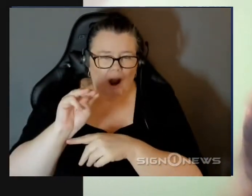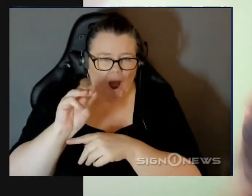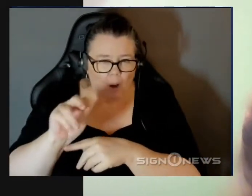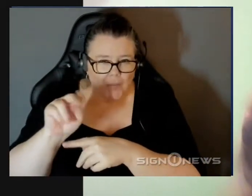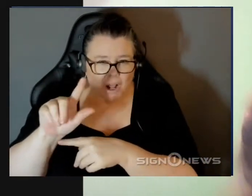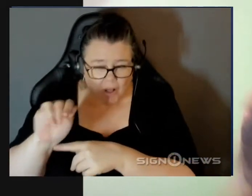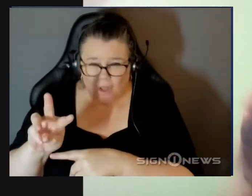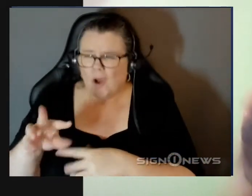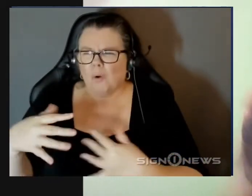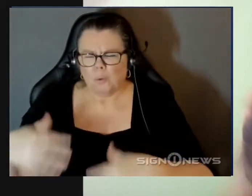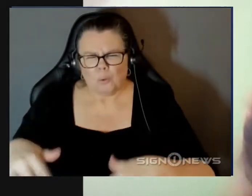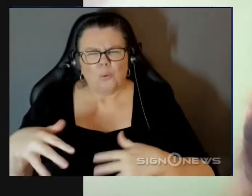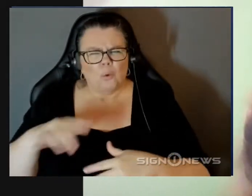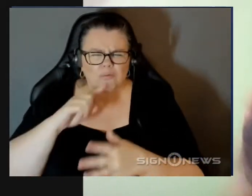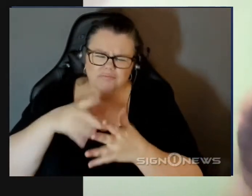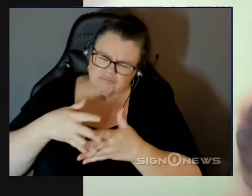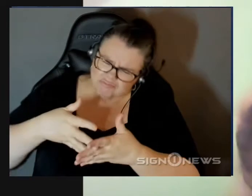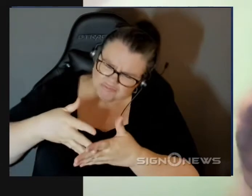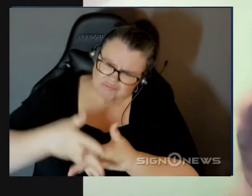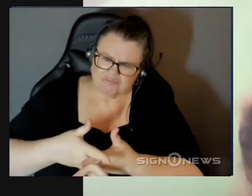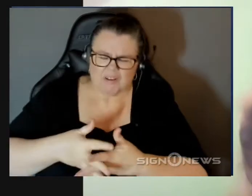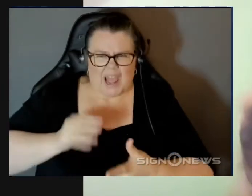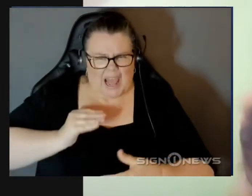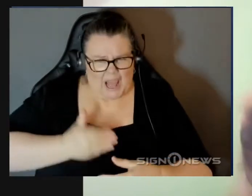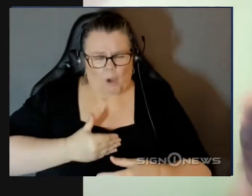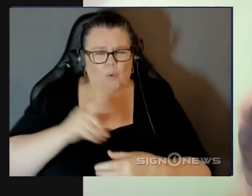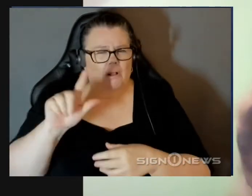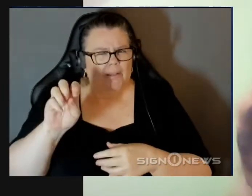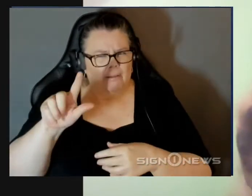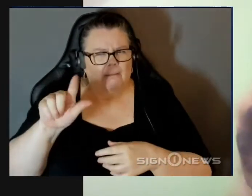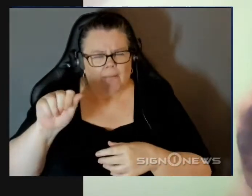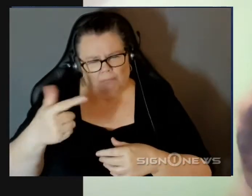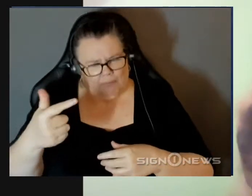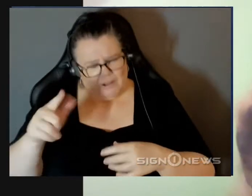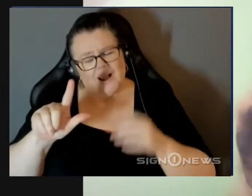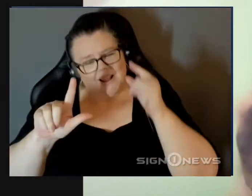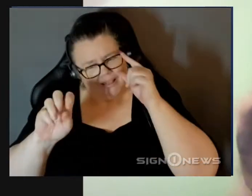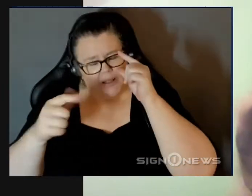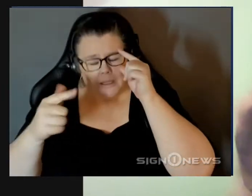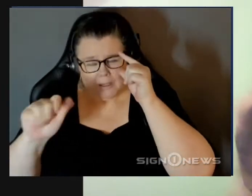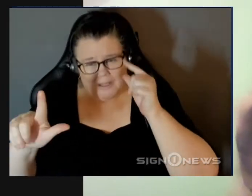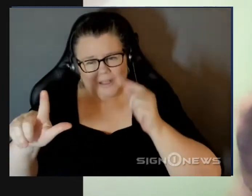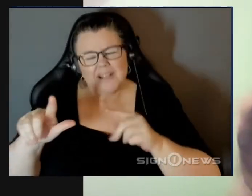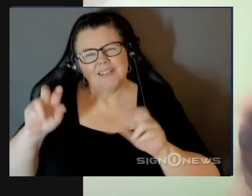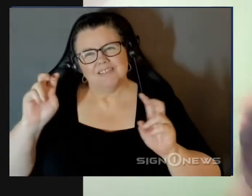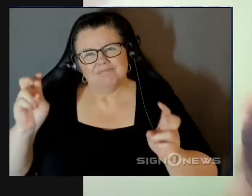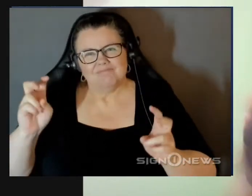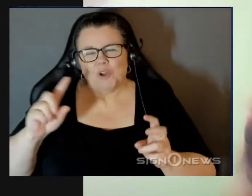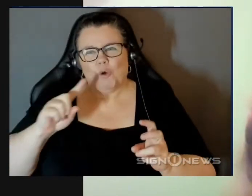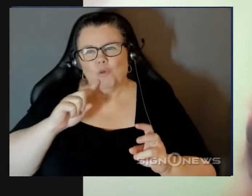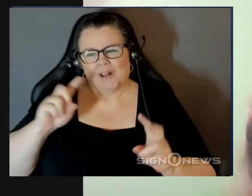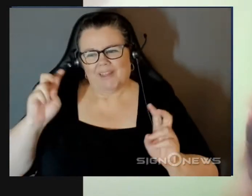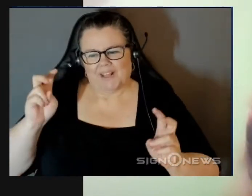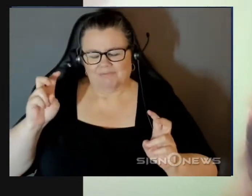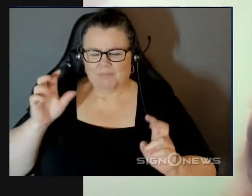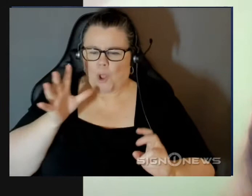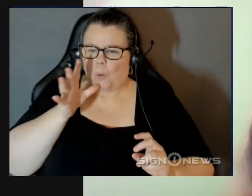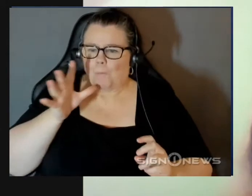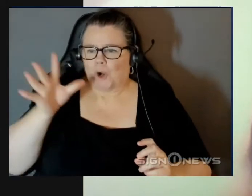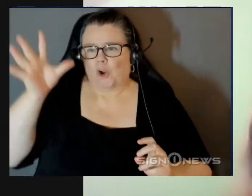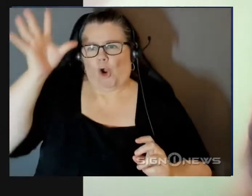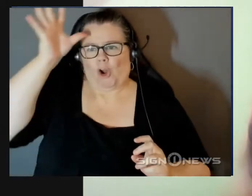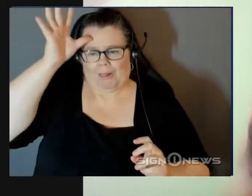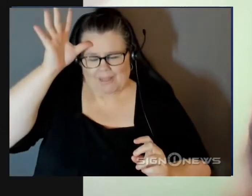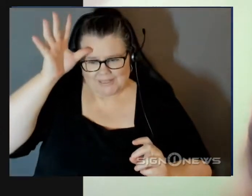legal traditions, really steeped in a kind of a paternalism and ableism type of approach. And guardianship laws remained